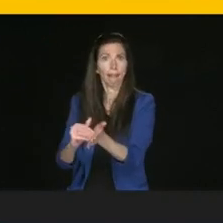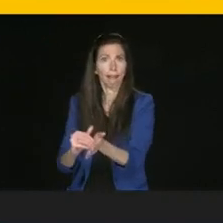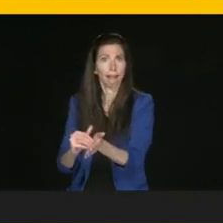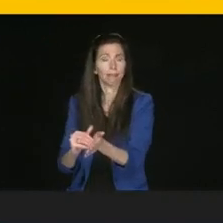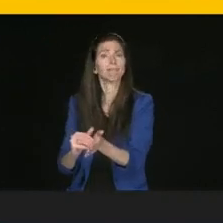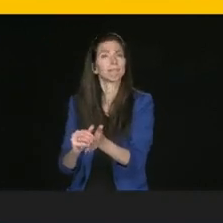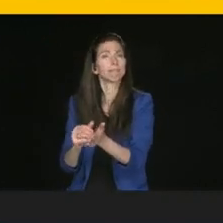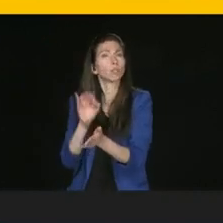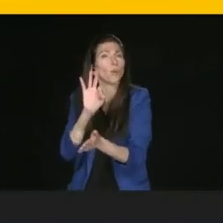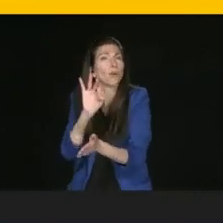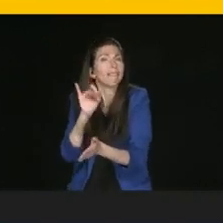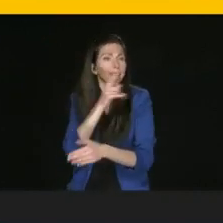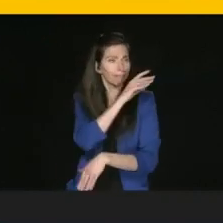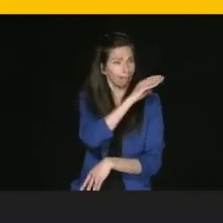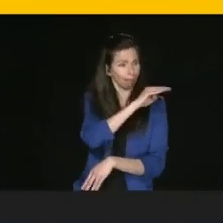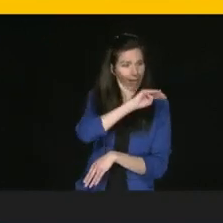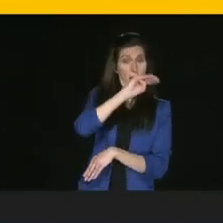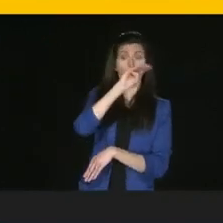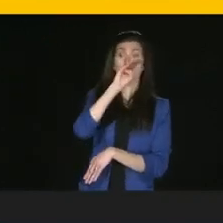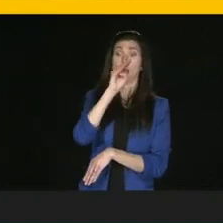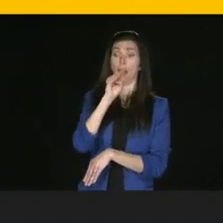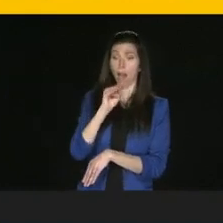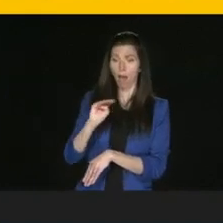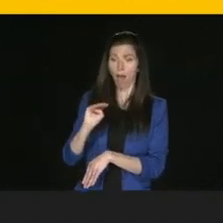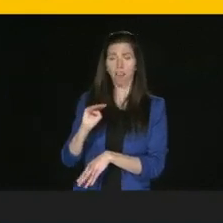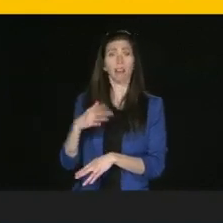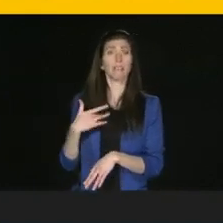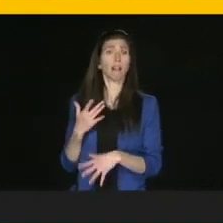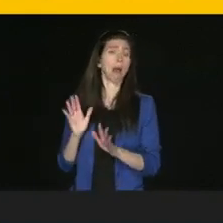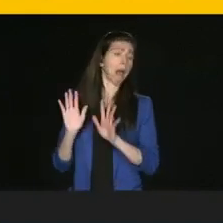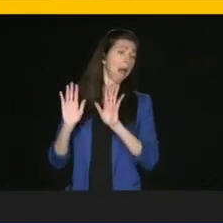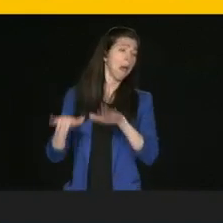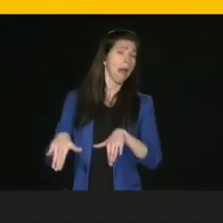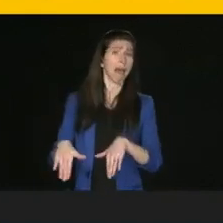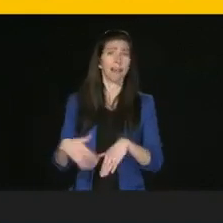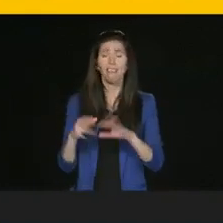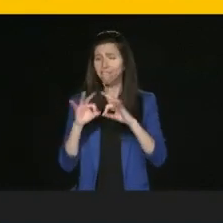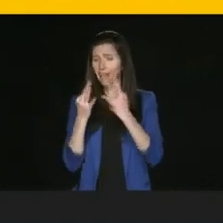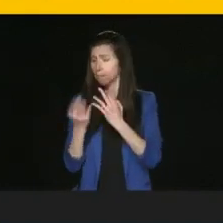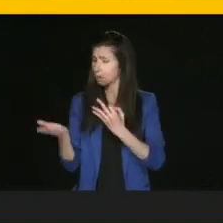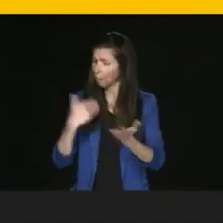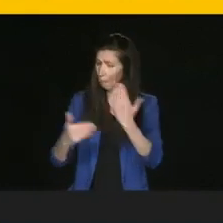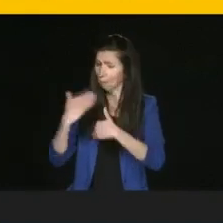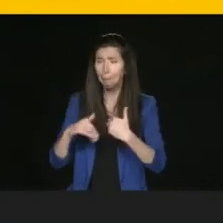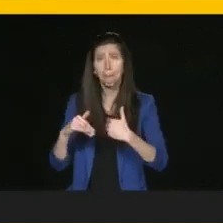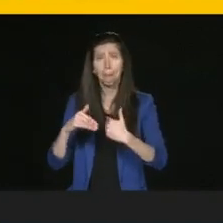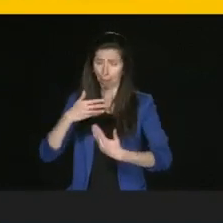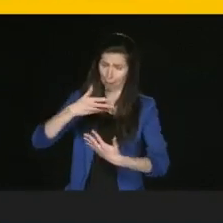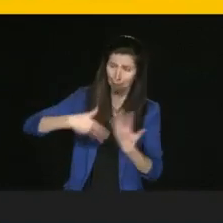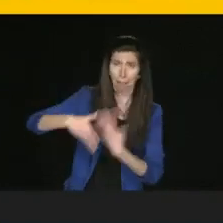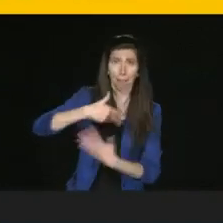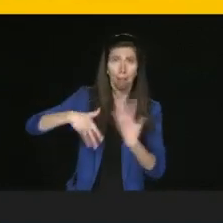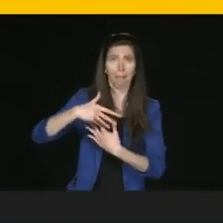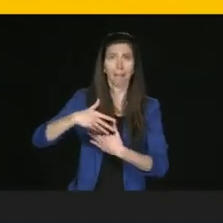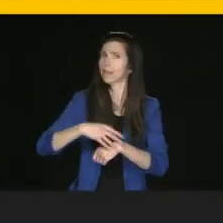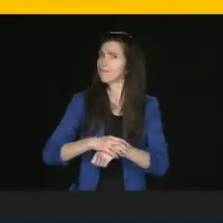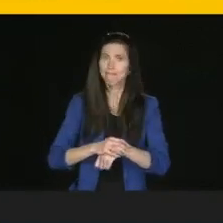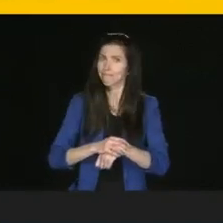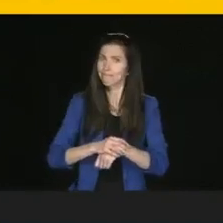curve. We can start getting together again. And no, that's an important point to mention